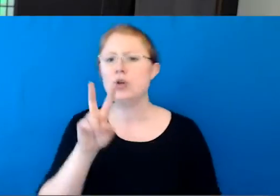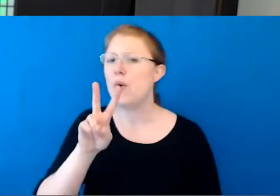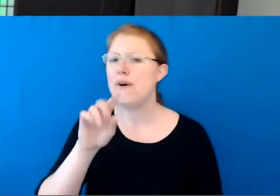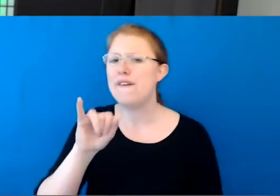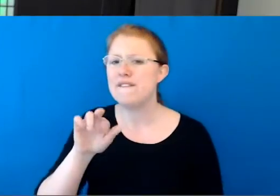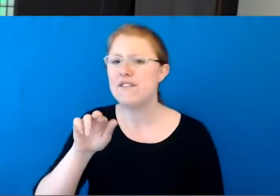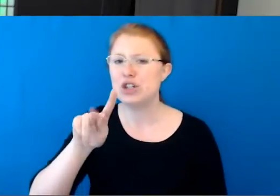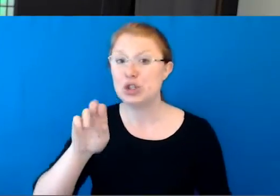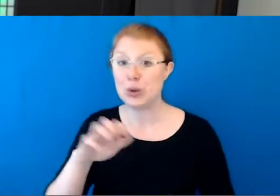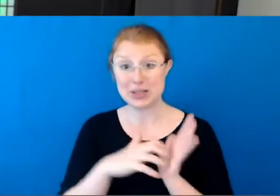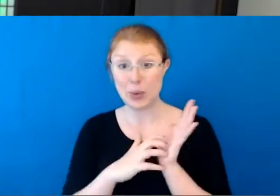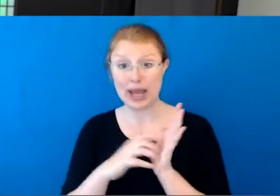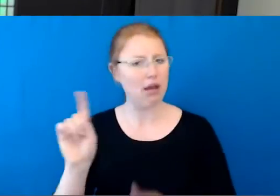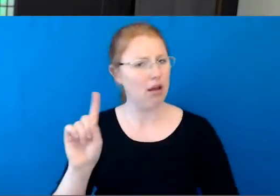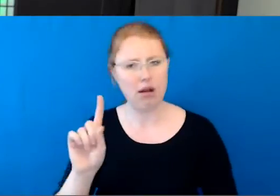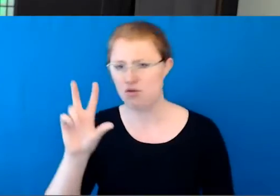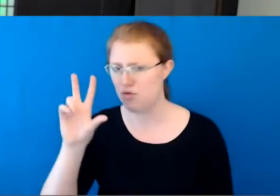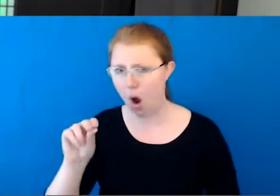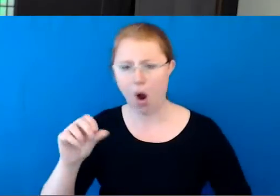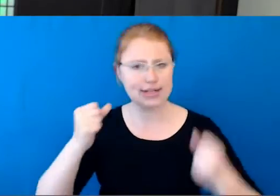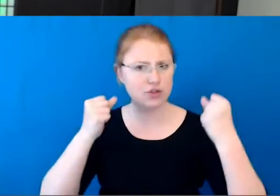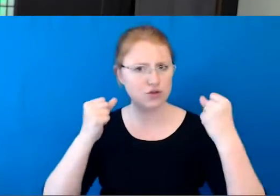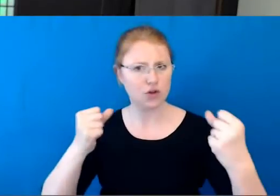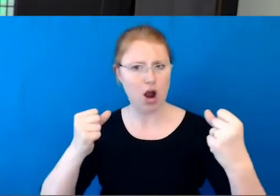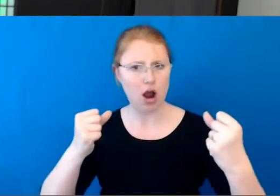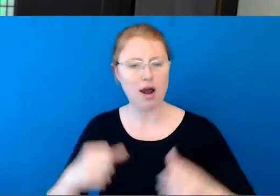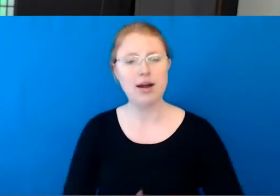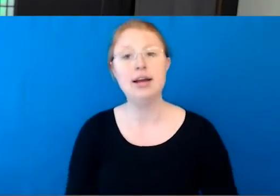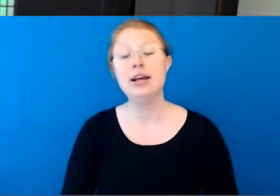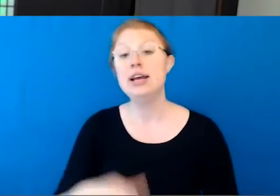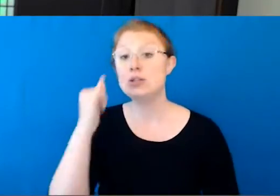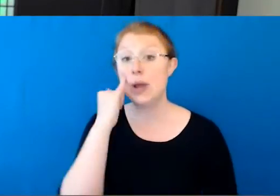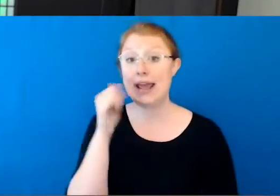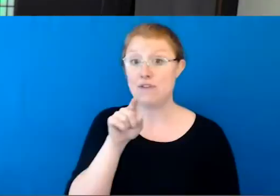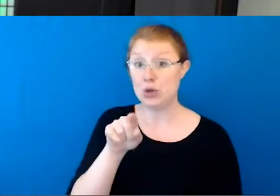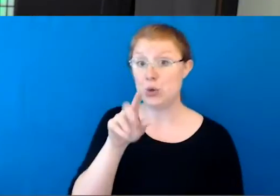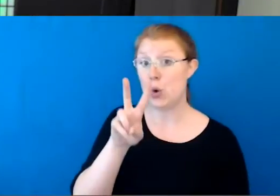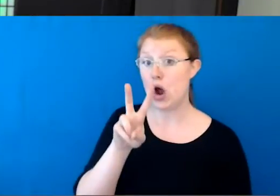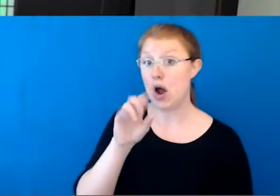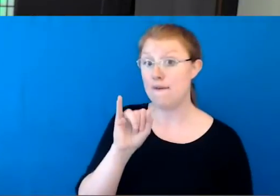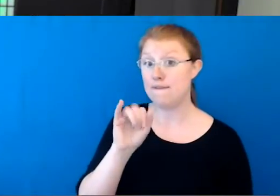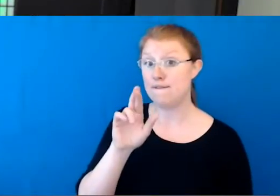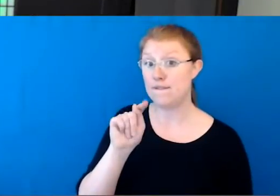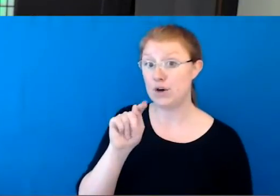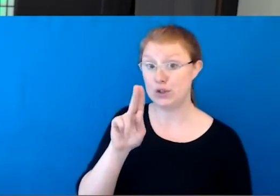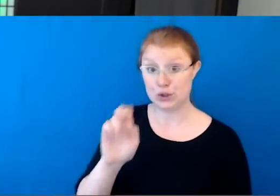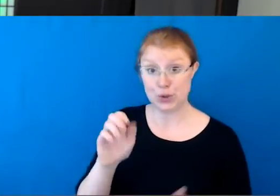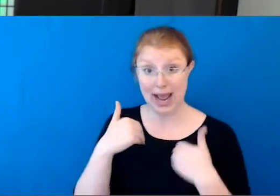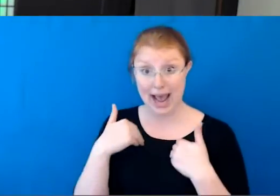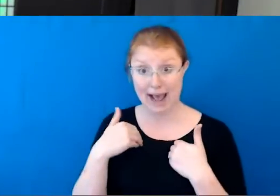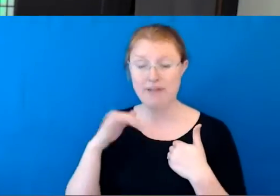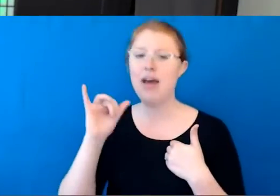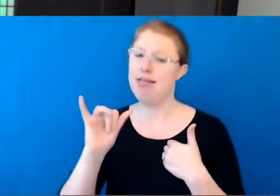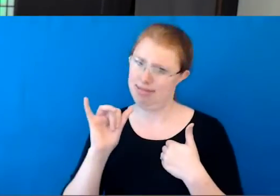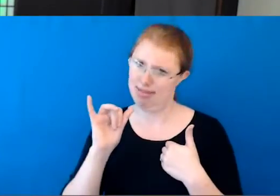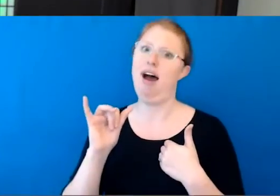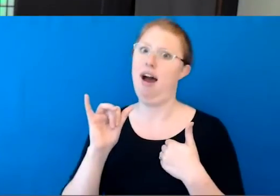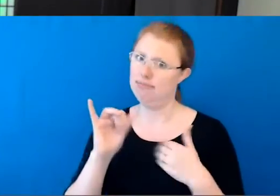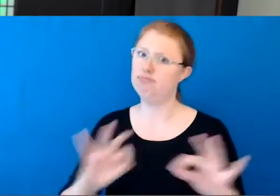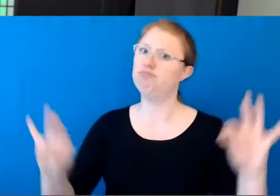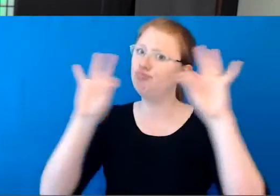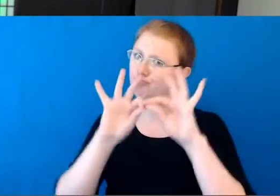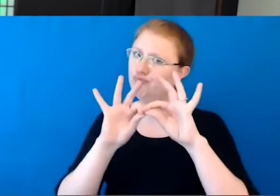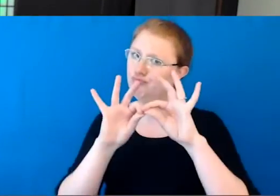strong thing. So being virtuous, finding a virtuous woman is really highly desirable. Her virtue